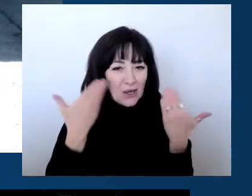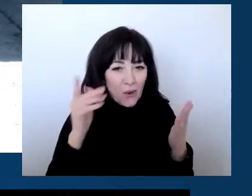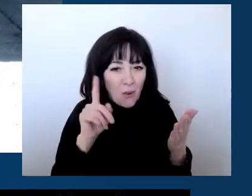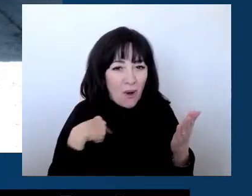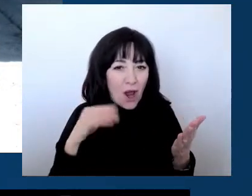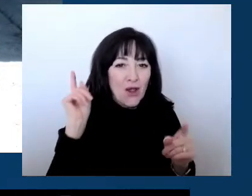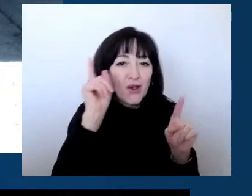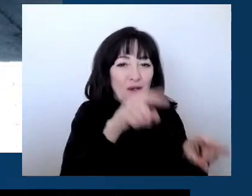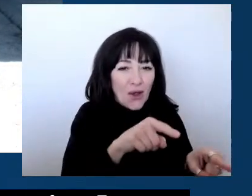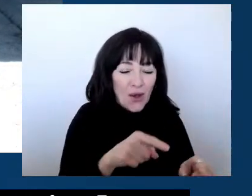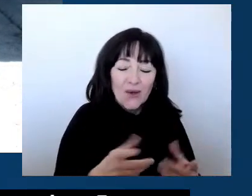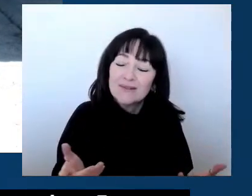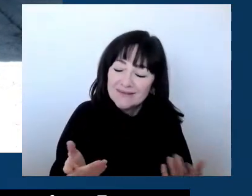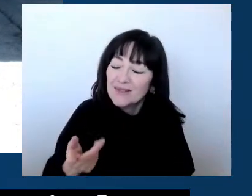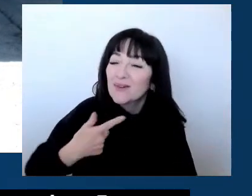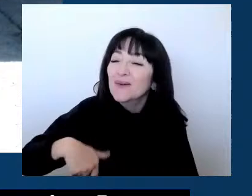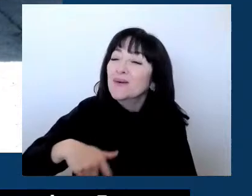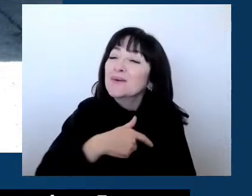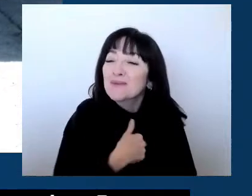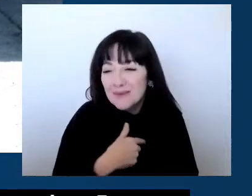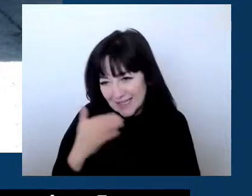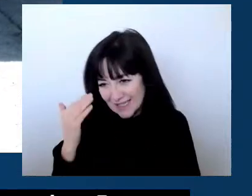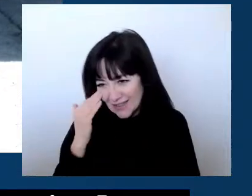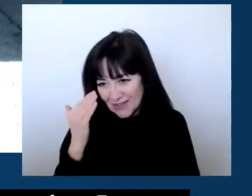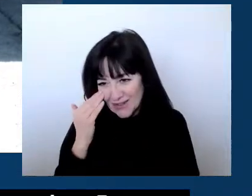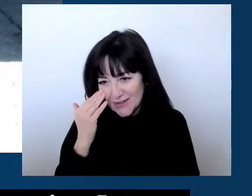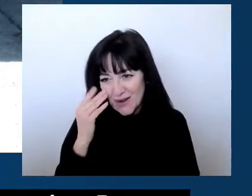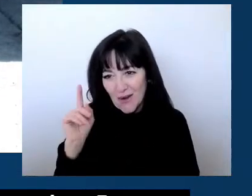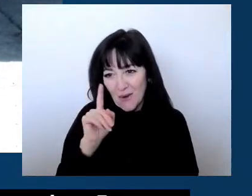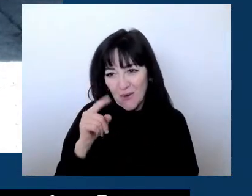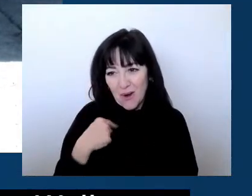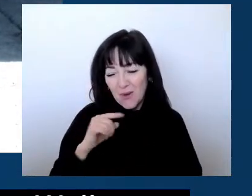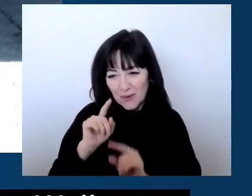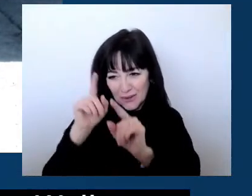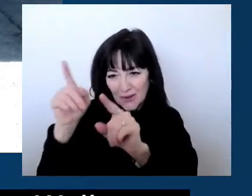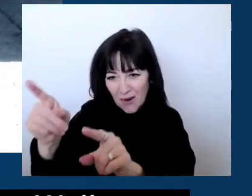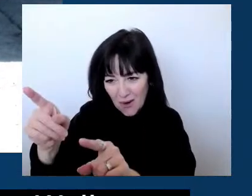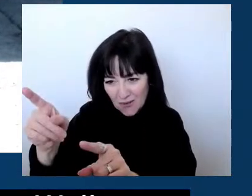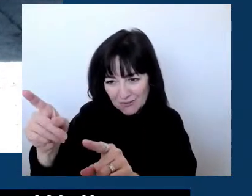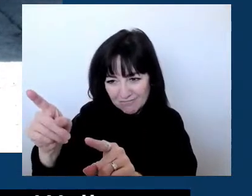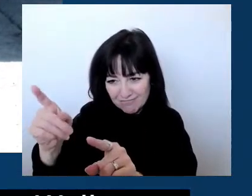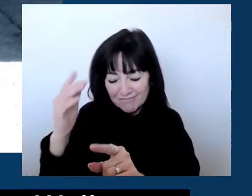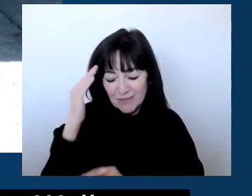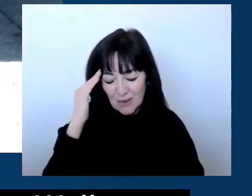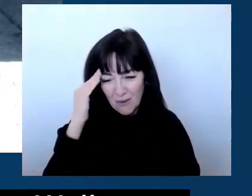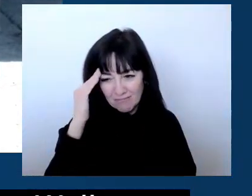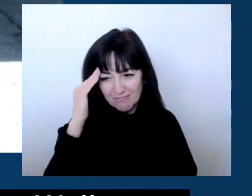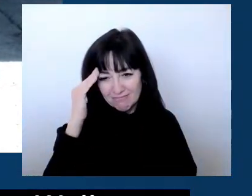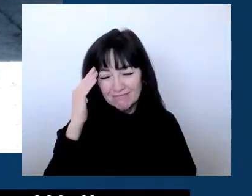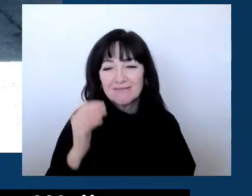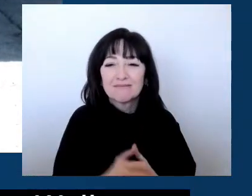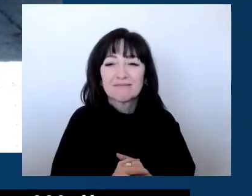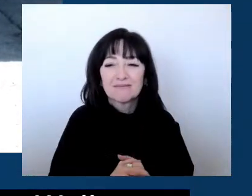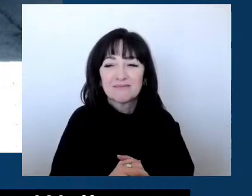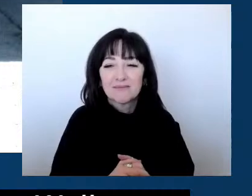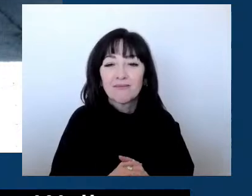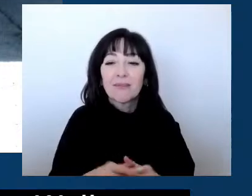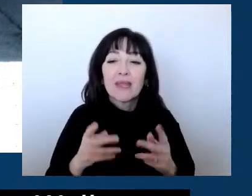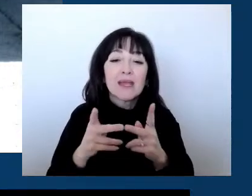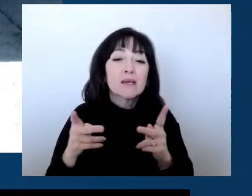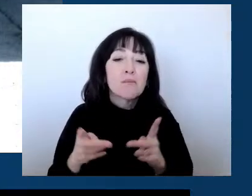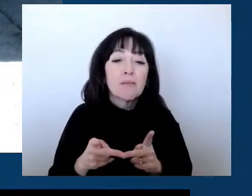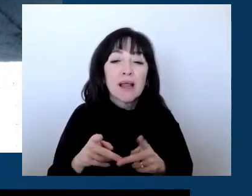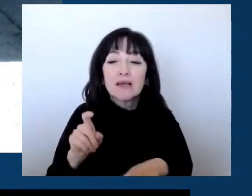Well, we know where we're supposed to go. We know where we're supposed to go. And one of the places we were reminded this morning we're supposed to